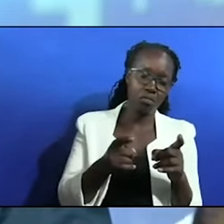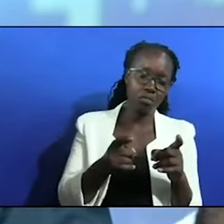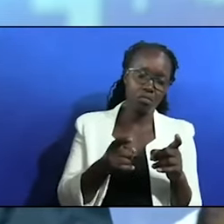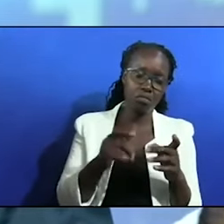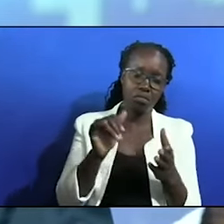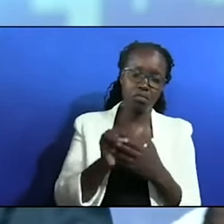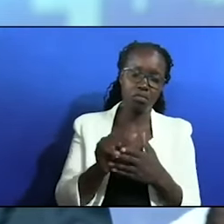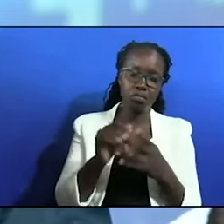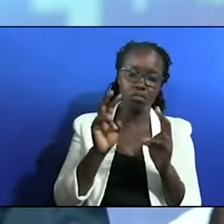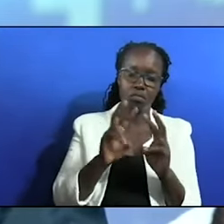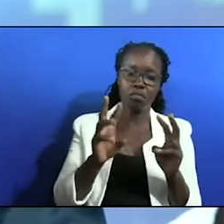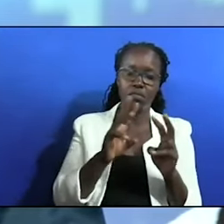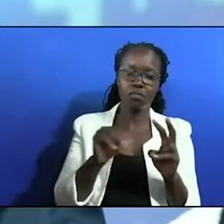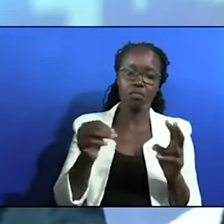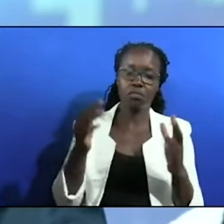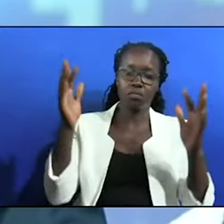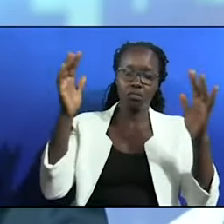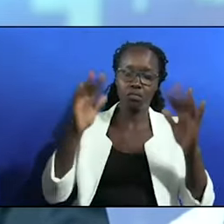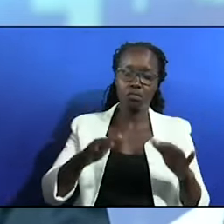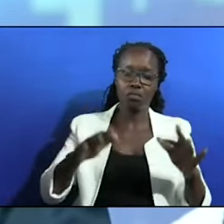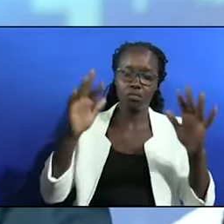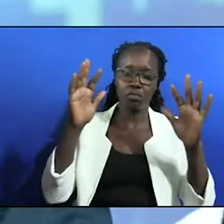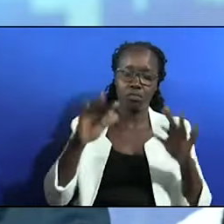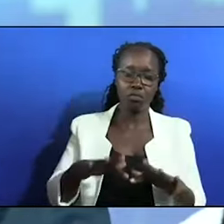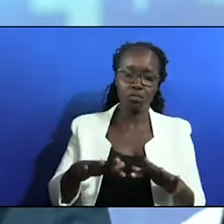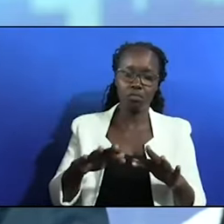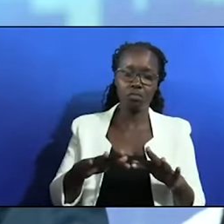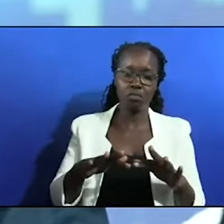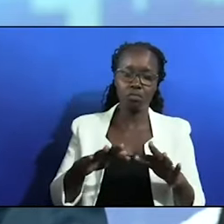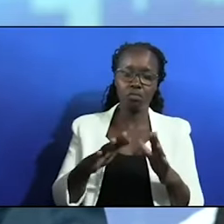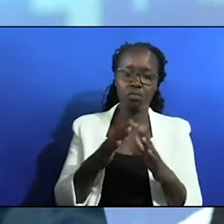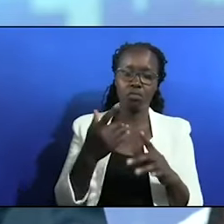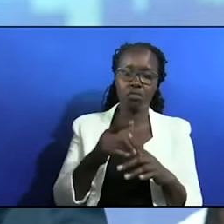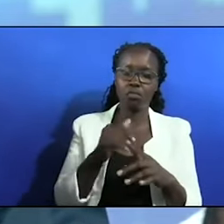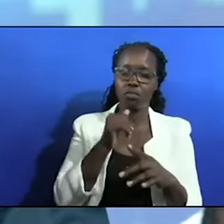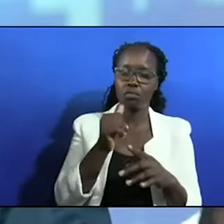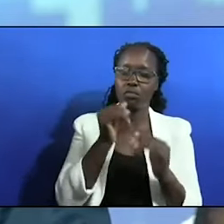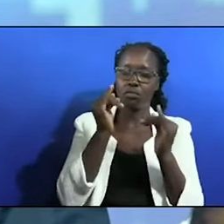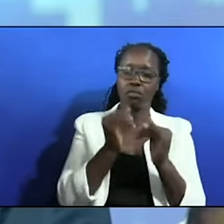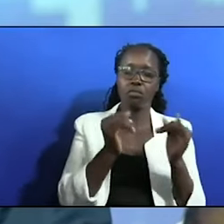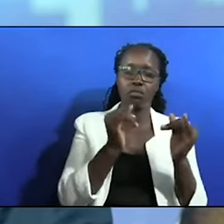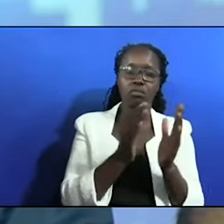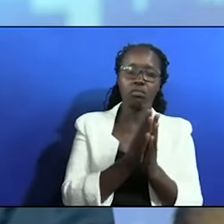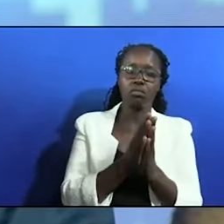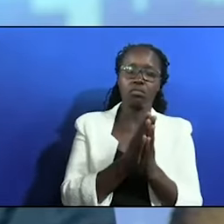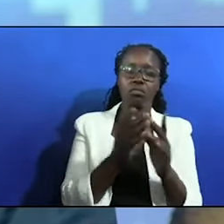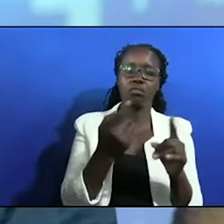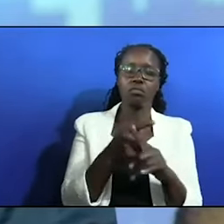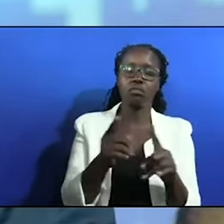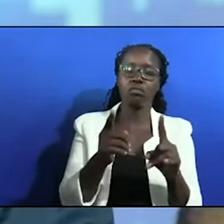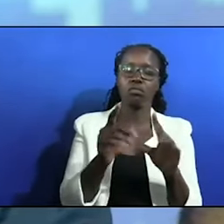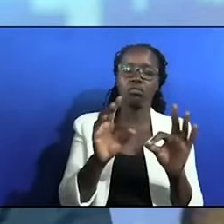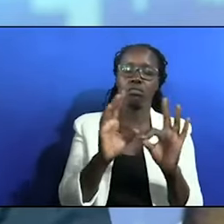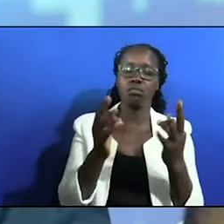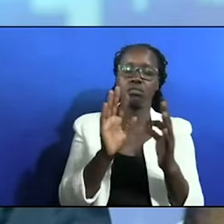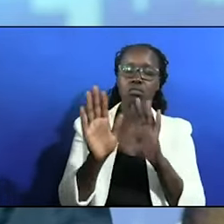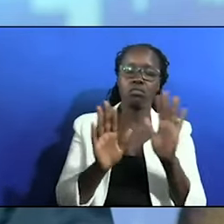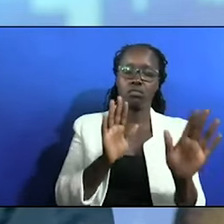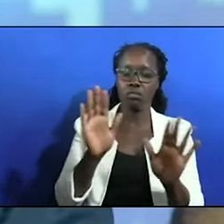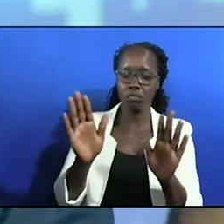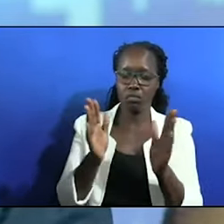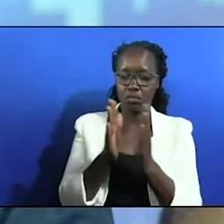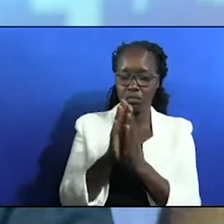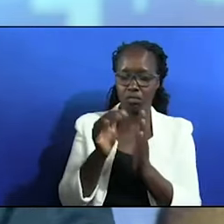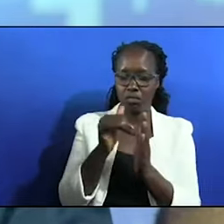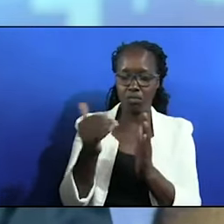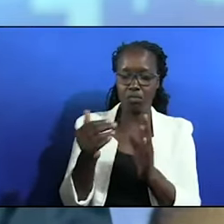Lord, as you receive them, may you shower them with your blessings, not only to them individually, but with their families. We pray for others